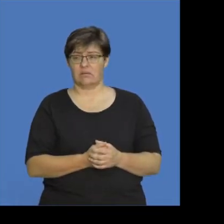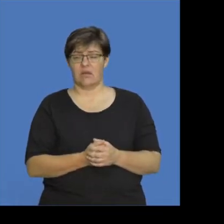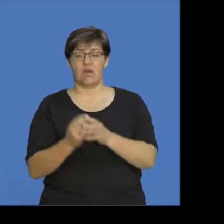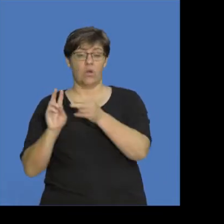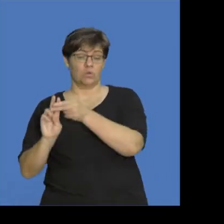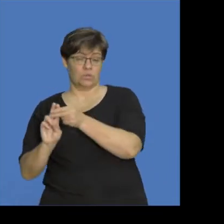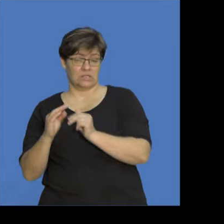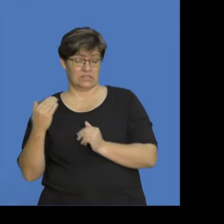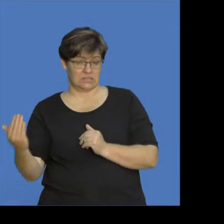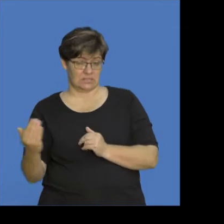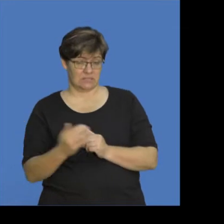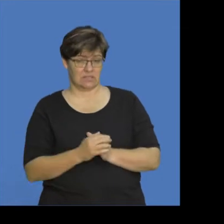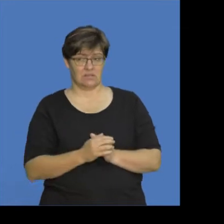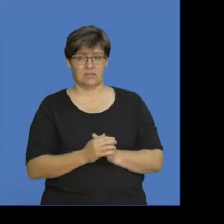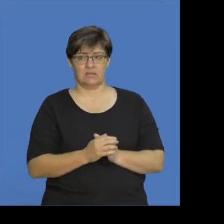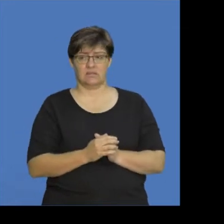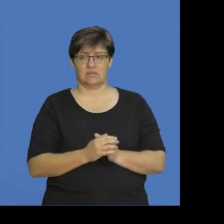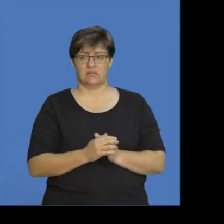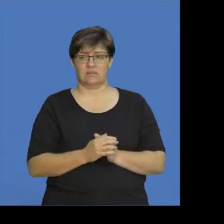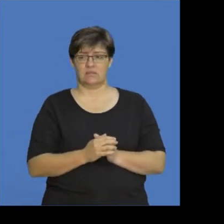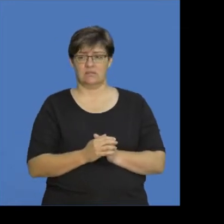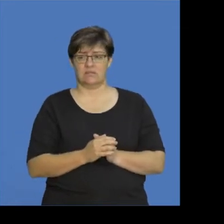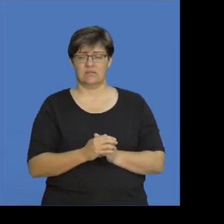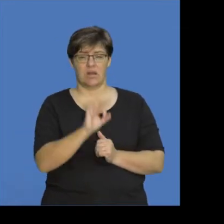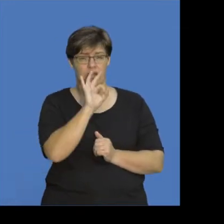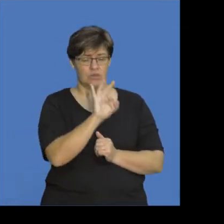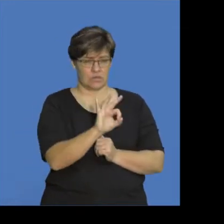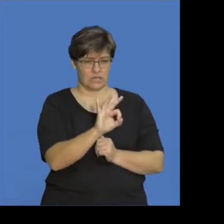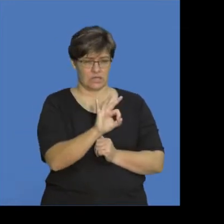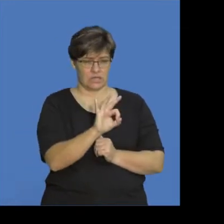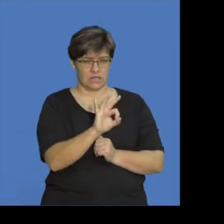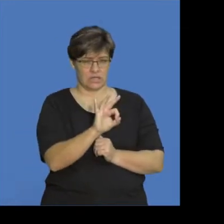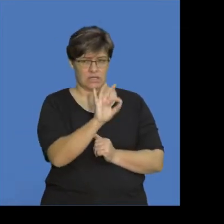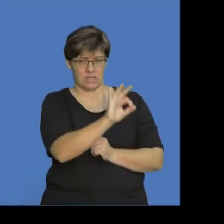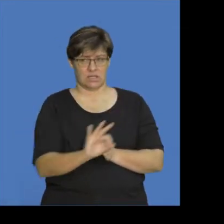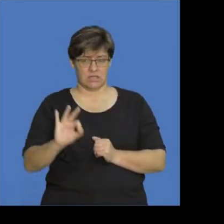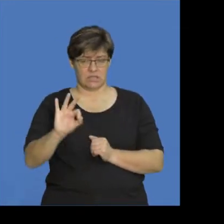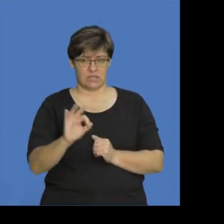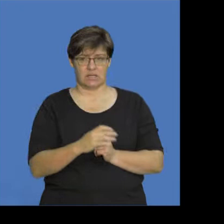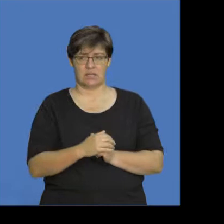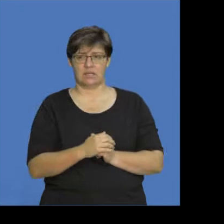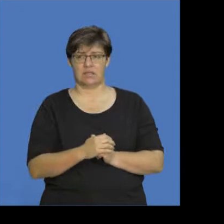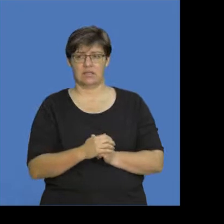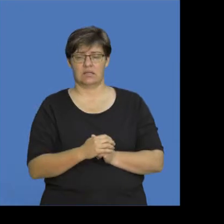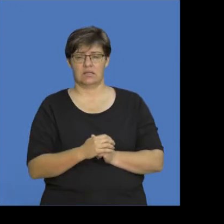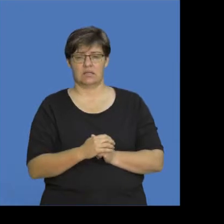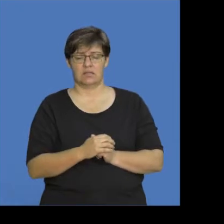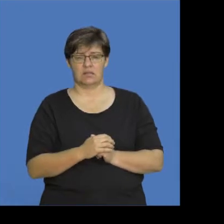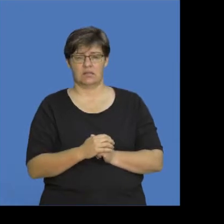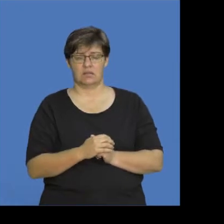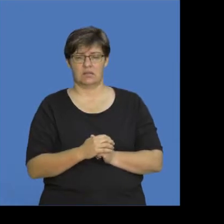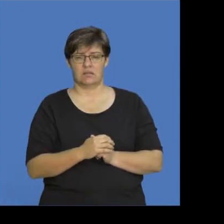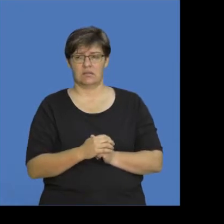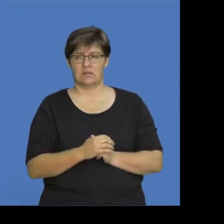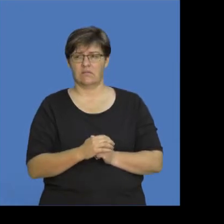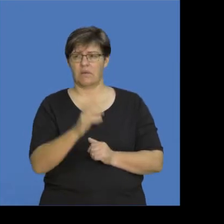So we'll have units this side, 3. This implies we have 3 there. Then